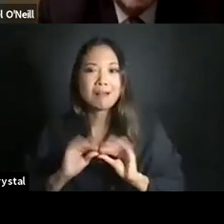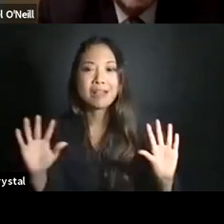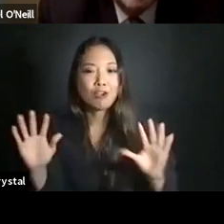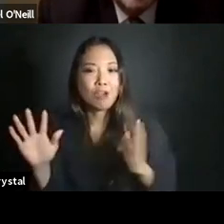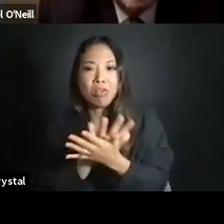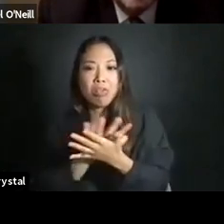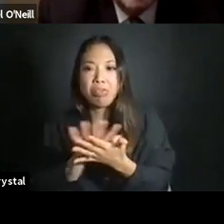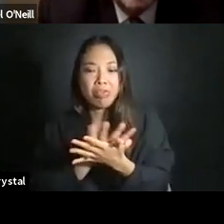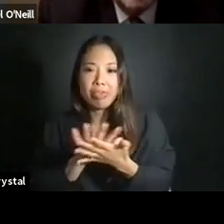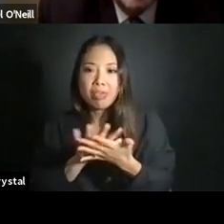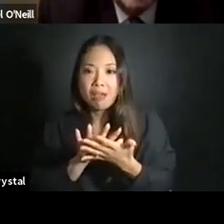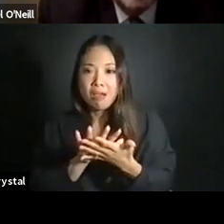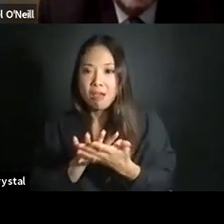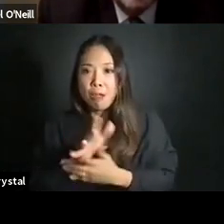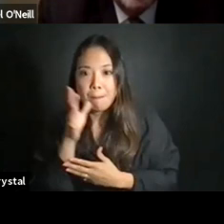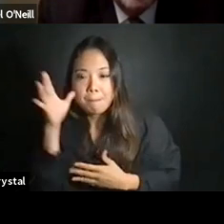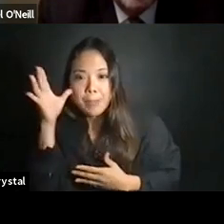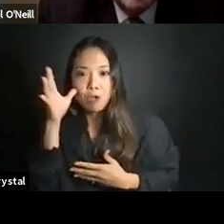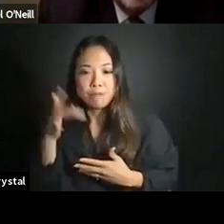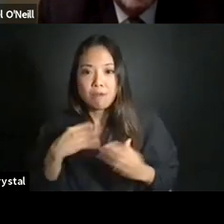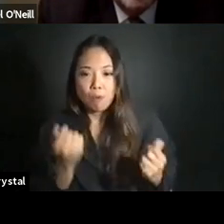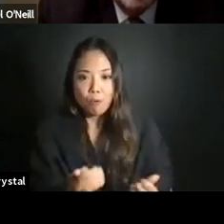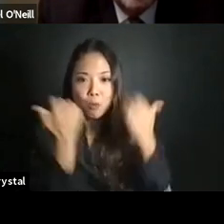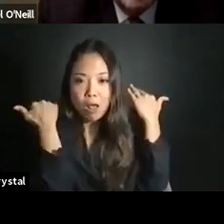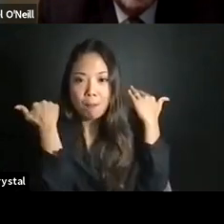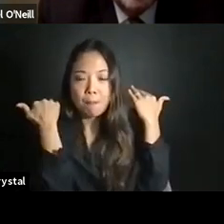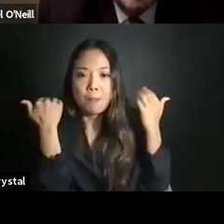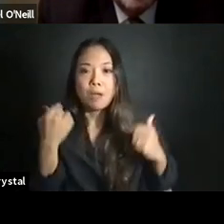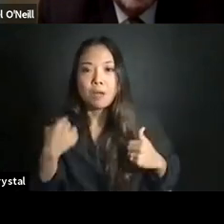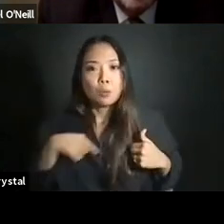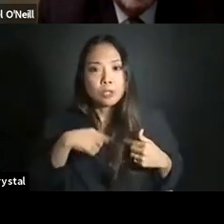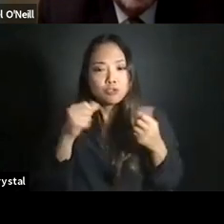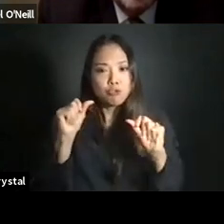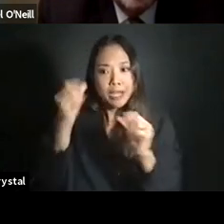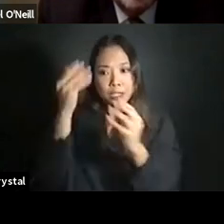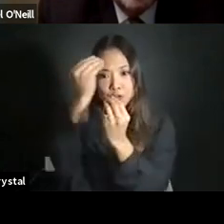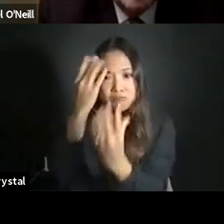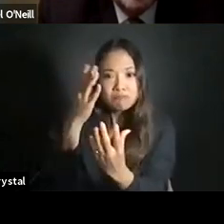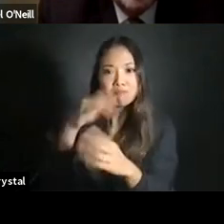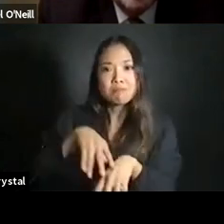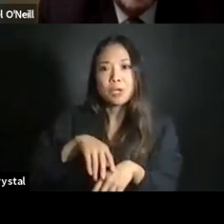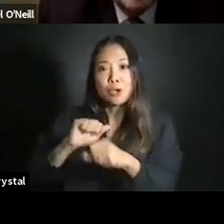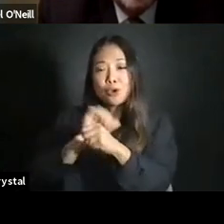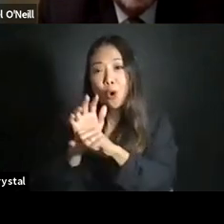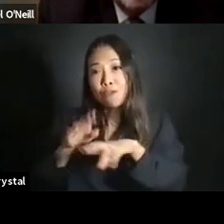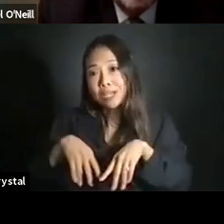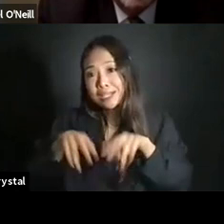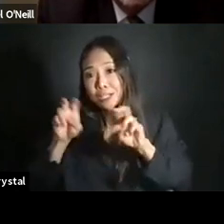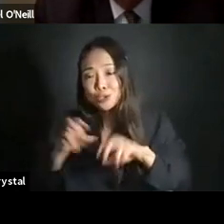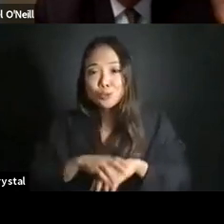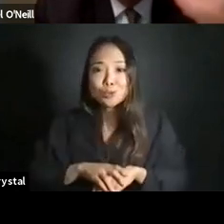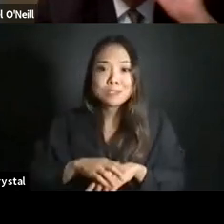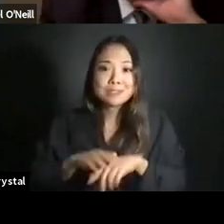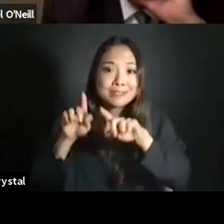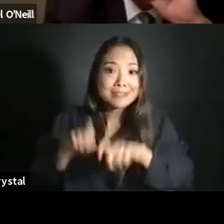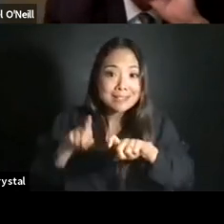it's very overwhelming and knowing that we're trying to communicate around covet issues and testing and what happens if